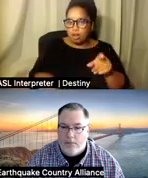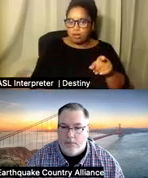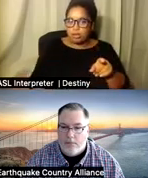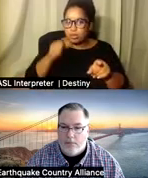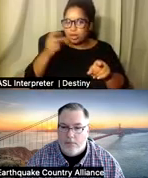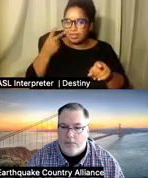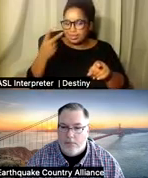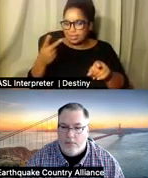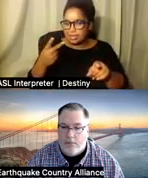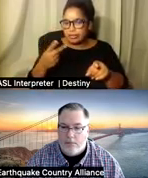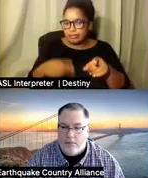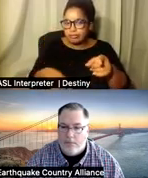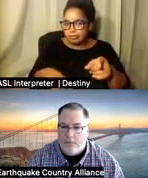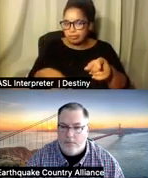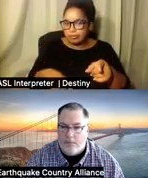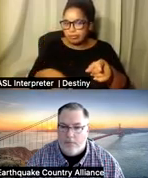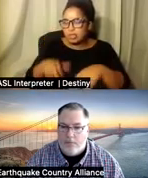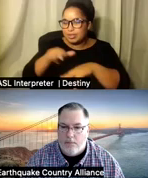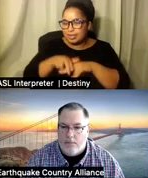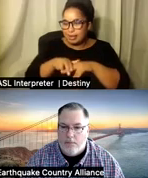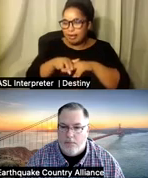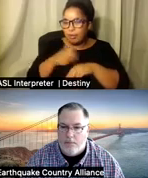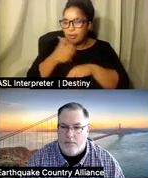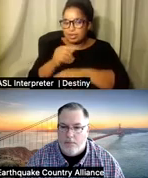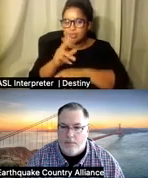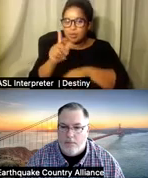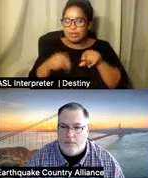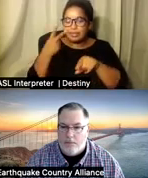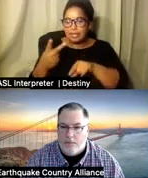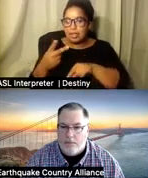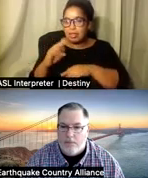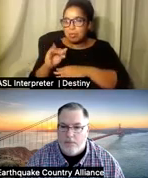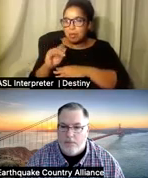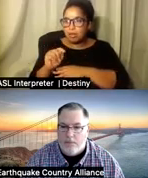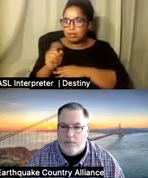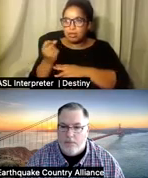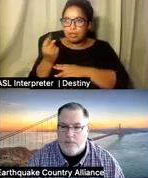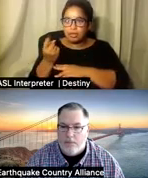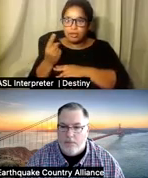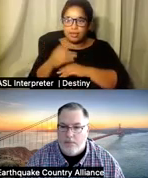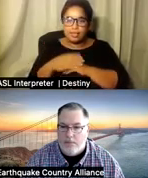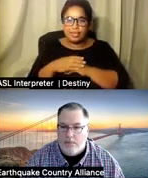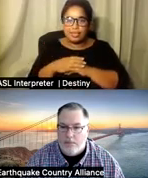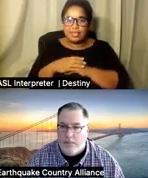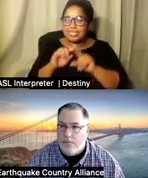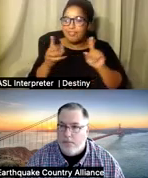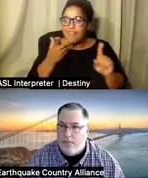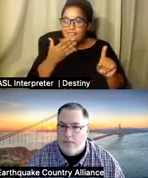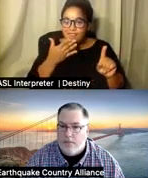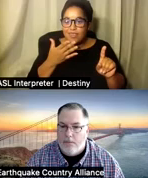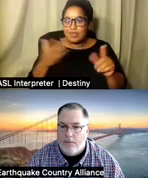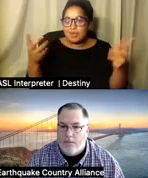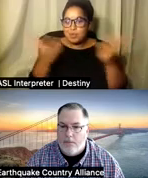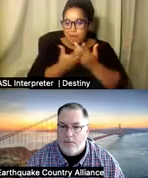hardware typically when you're sitting down watching TV. And what's great about these straps too is we have different colors to match. So you find